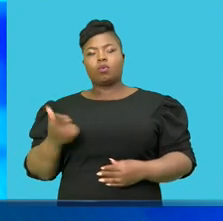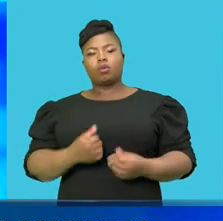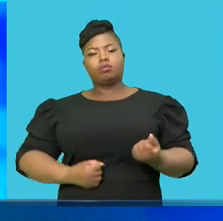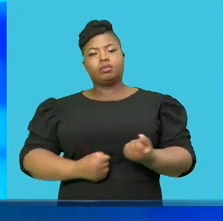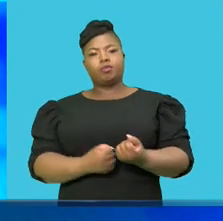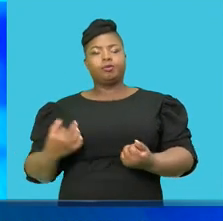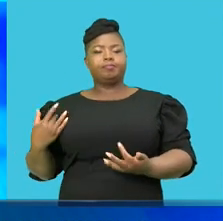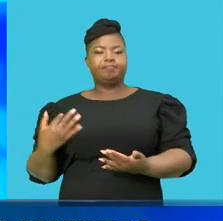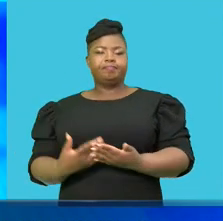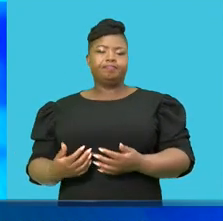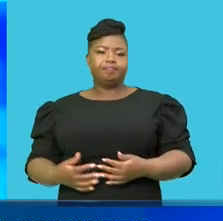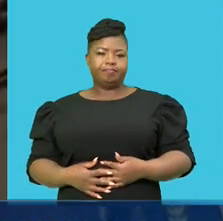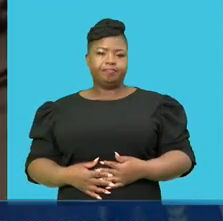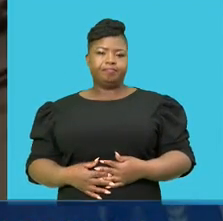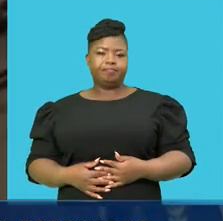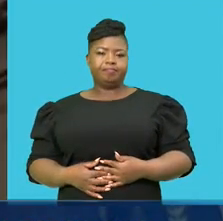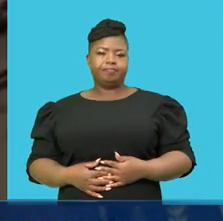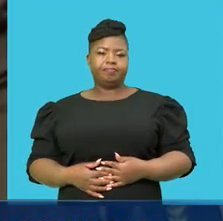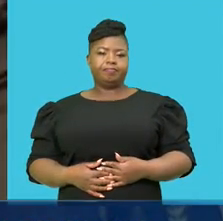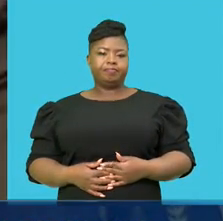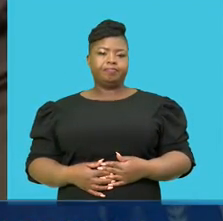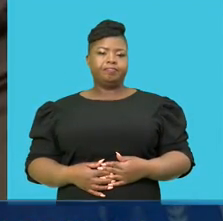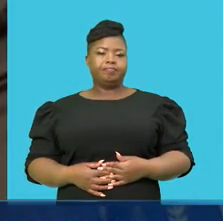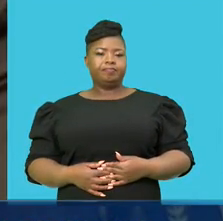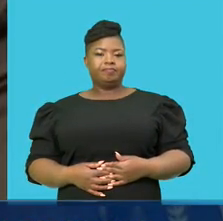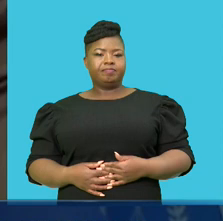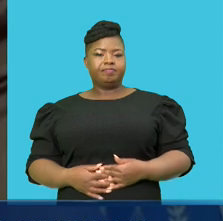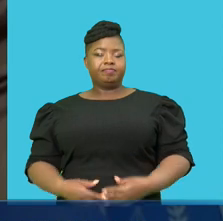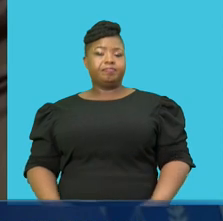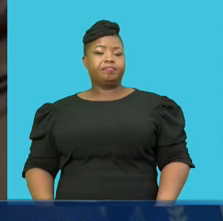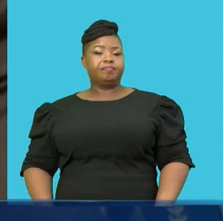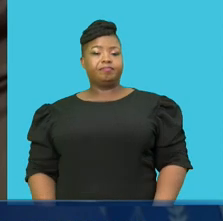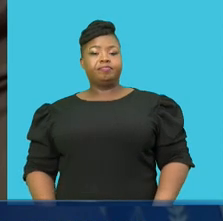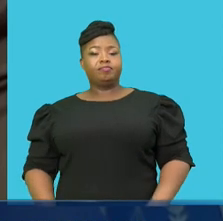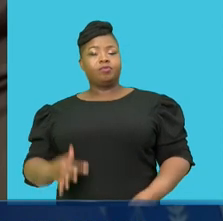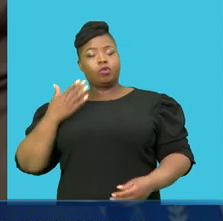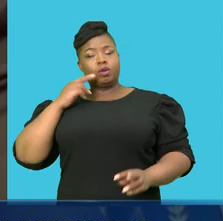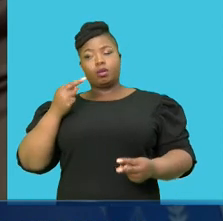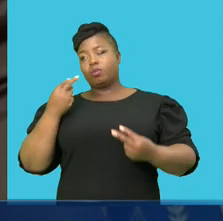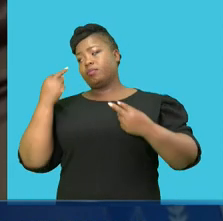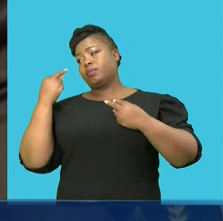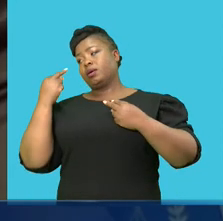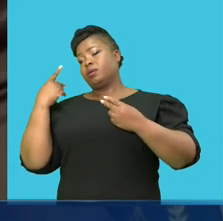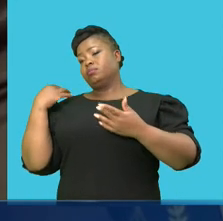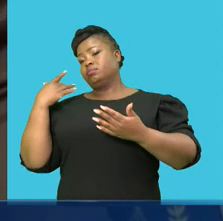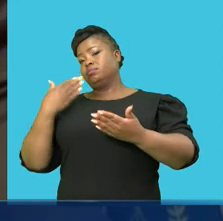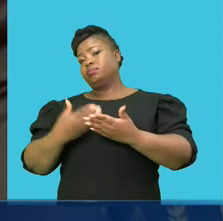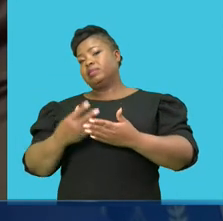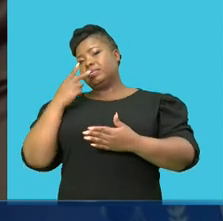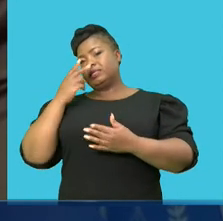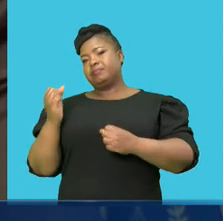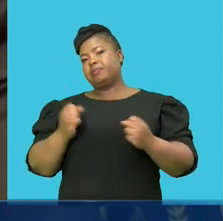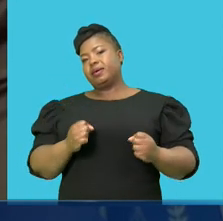kuminyaga ya keoksebenza. I see those people when I look back at my journey of 27 years.